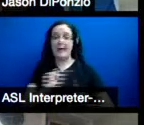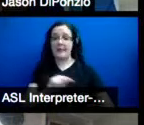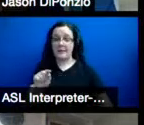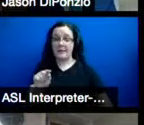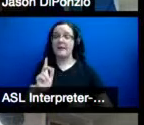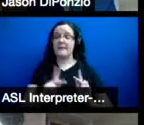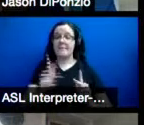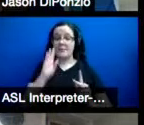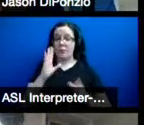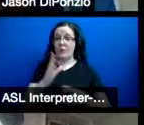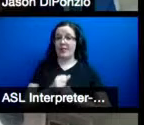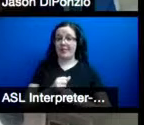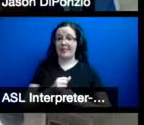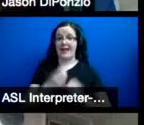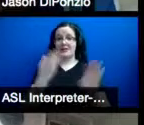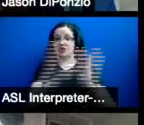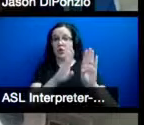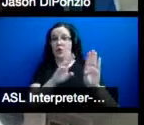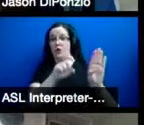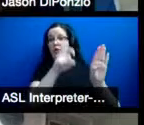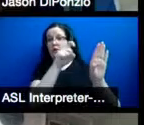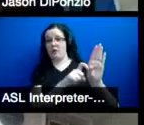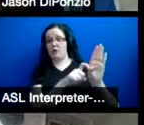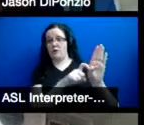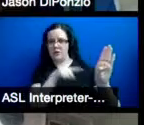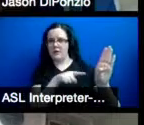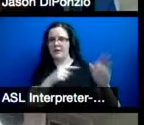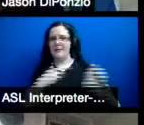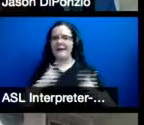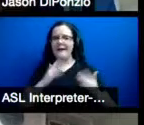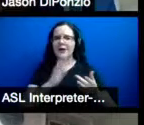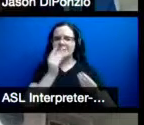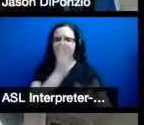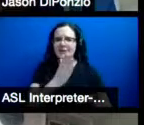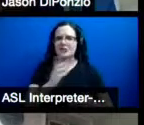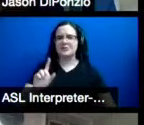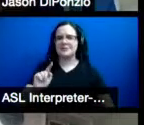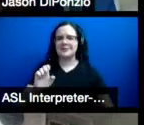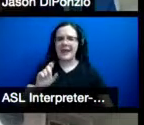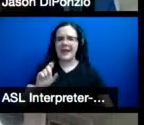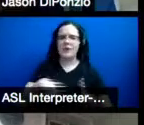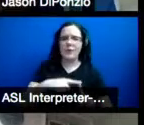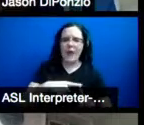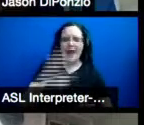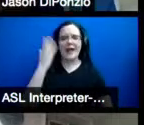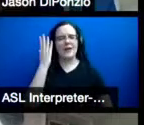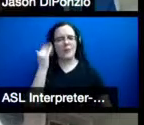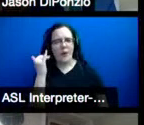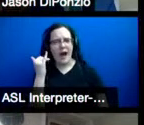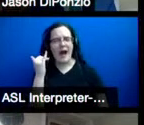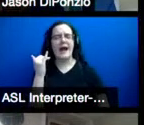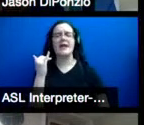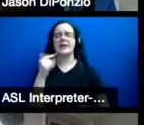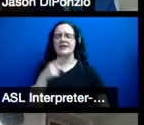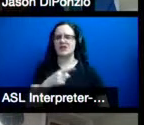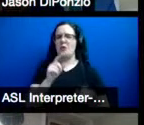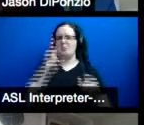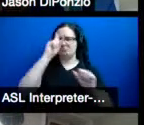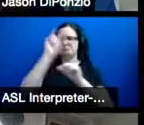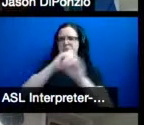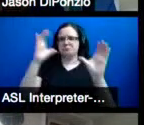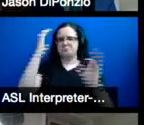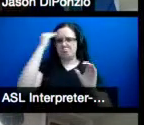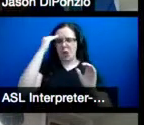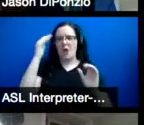on their doors, again, with contact information, dates, what's going to be done, why and when, so they know what to expect. Our